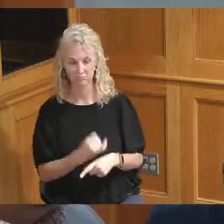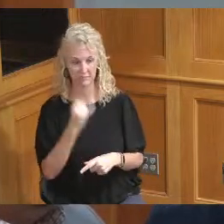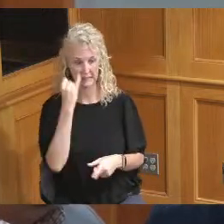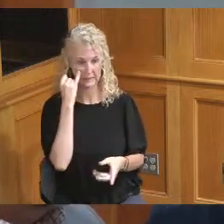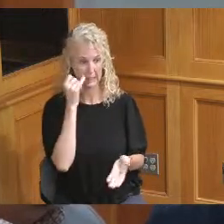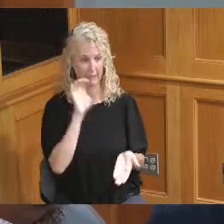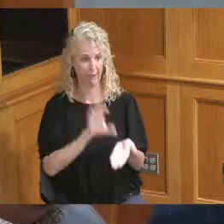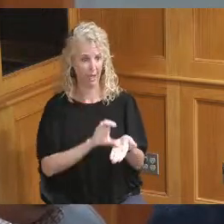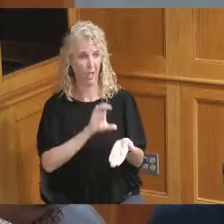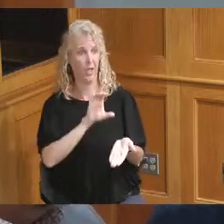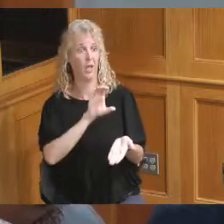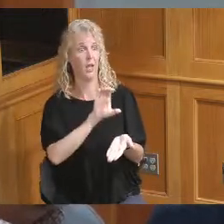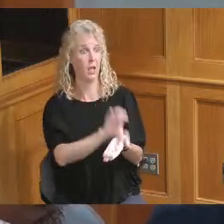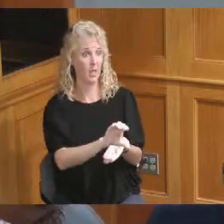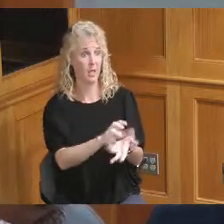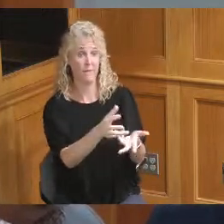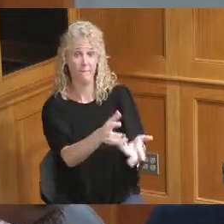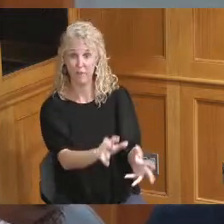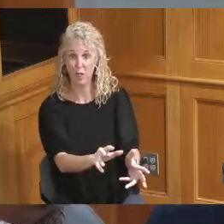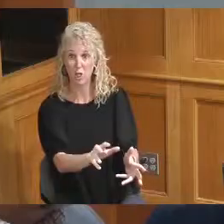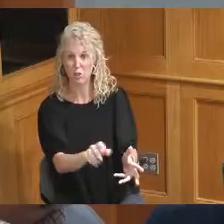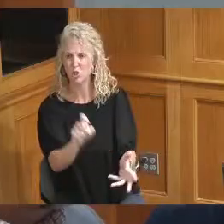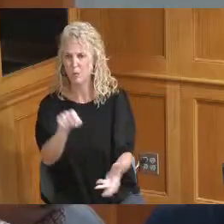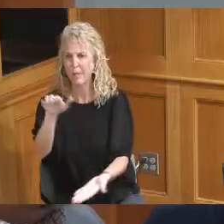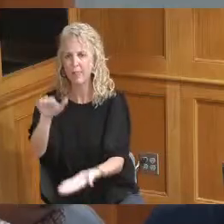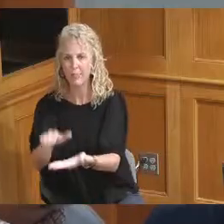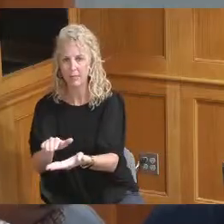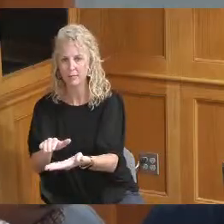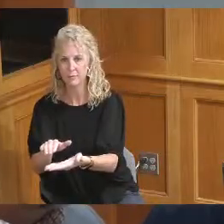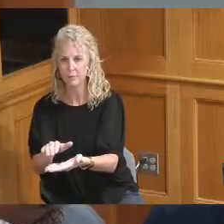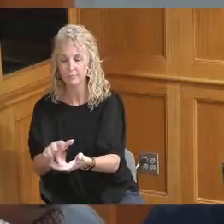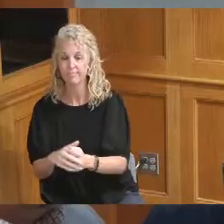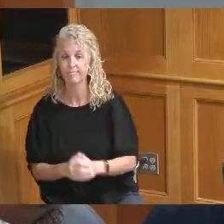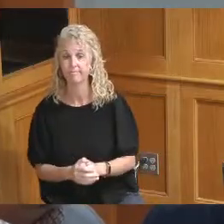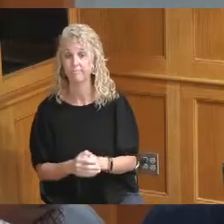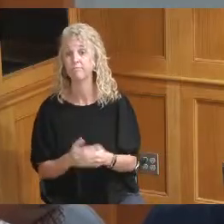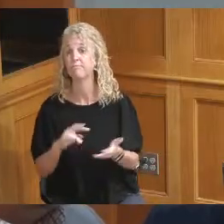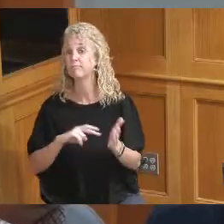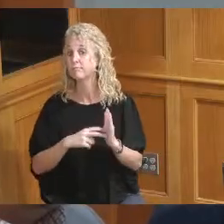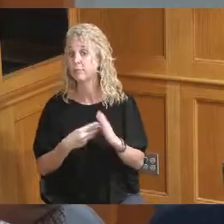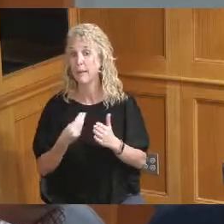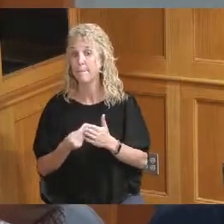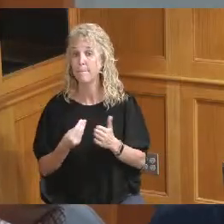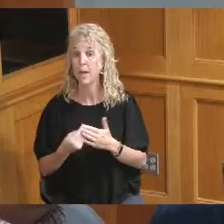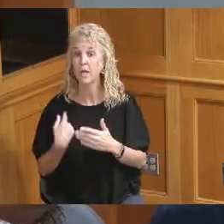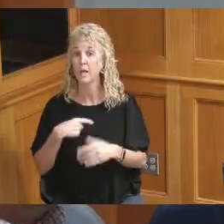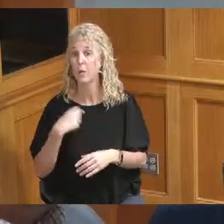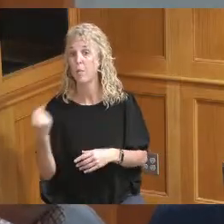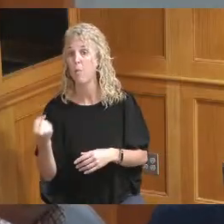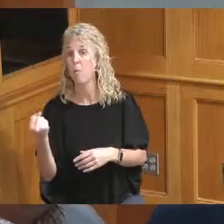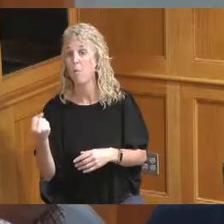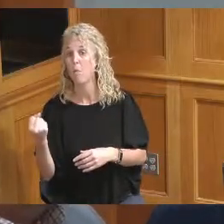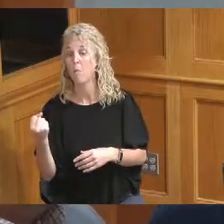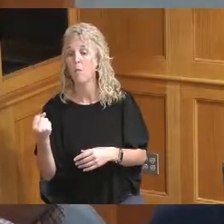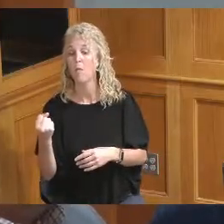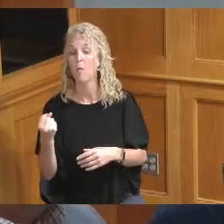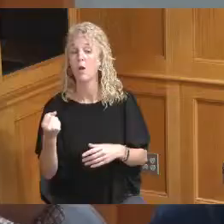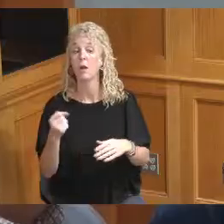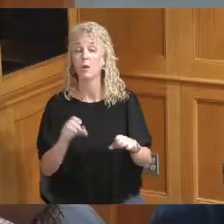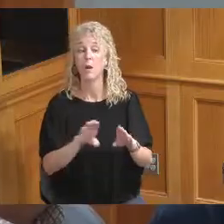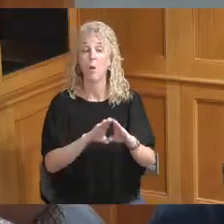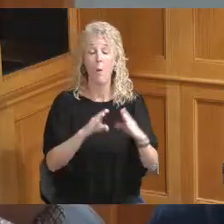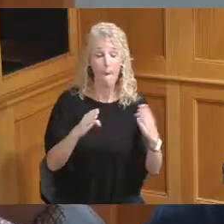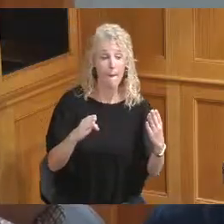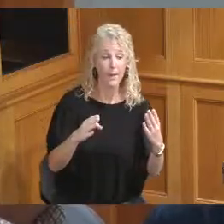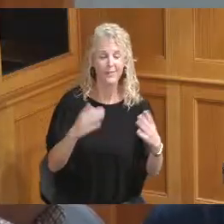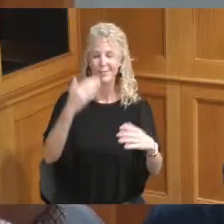actually doing the construction. So it's a lower amount. And this is putting money aside to help the building get on its feet once it's open, right?